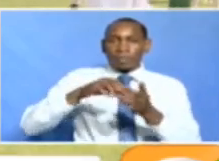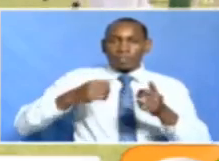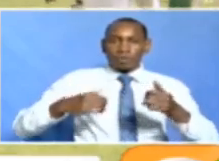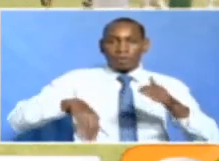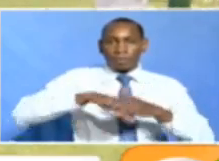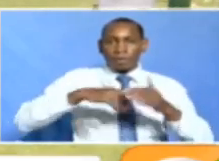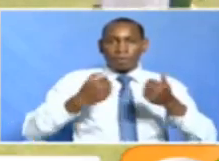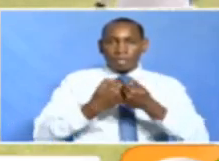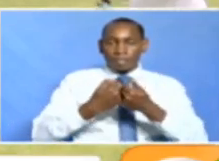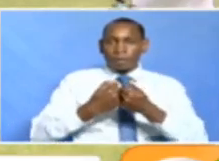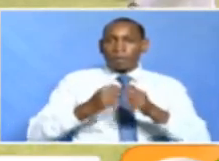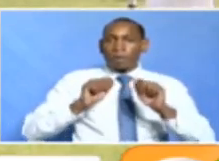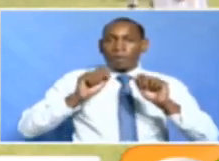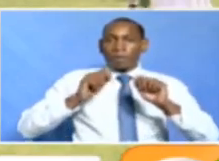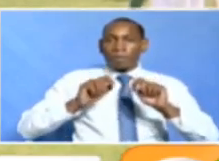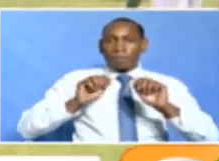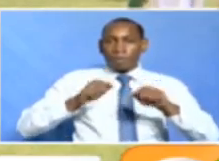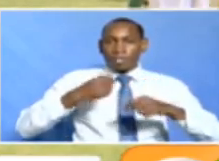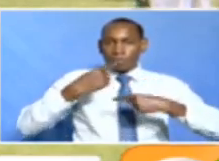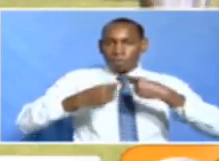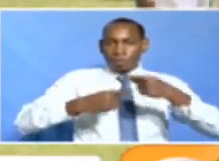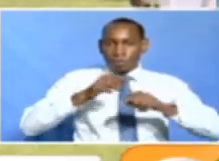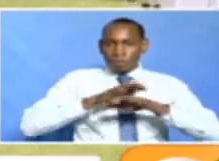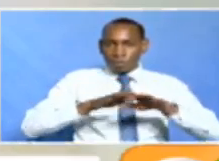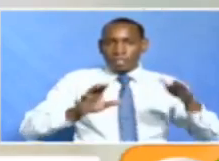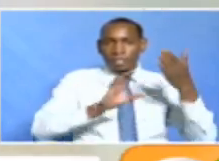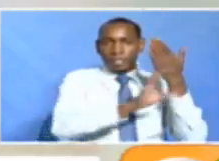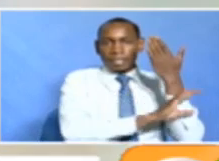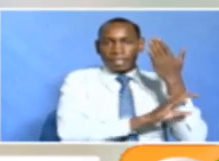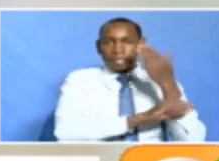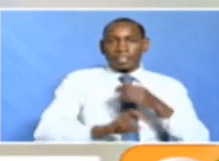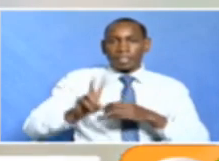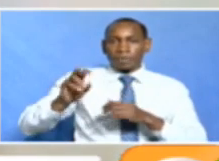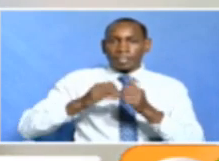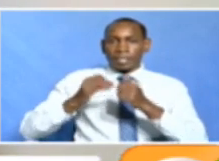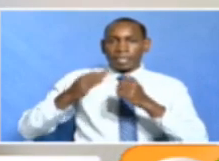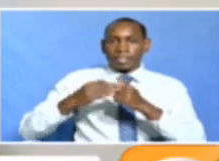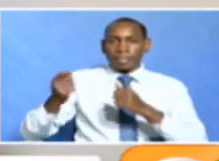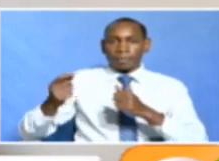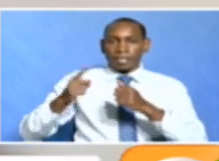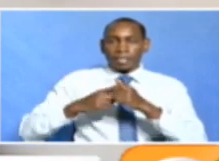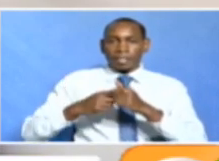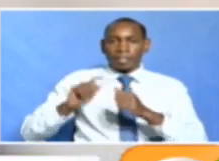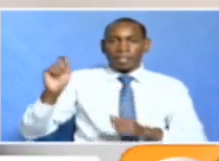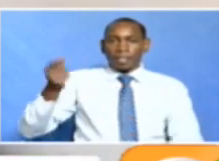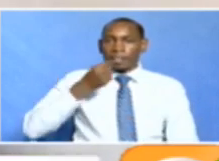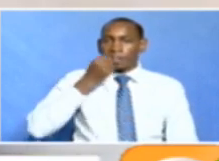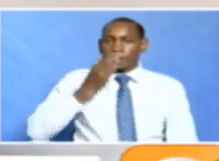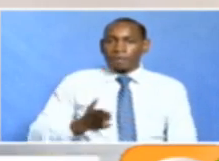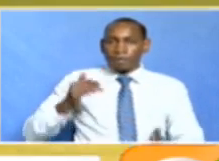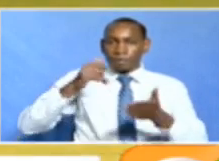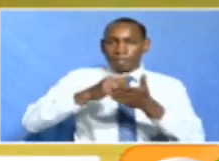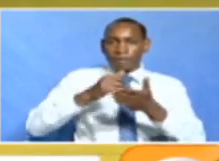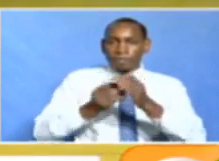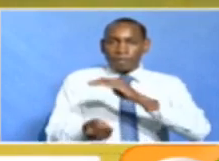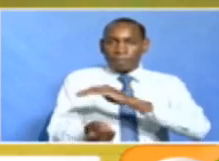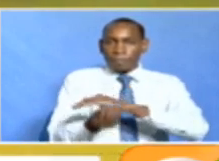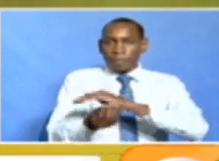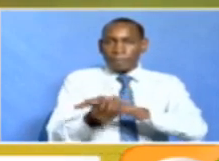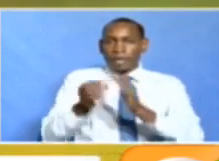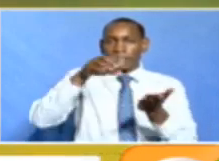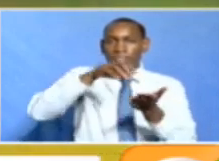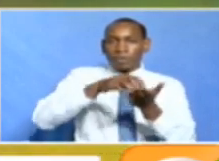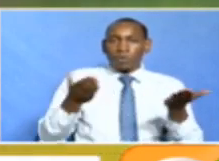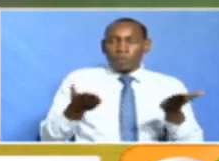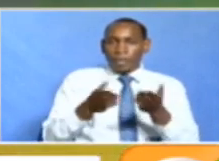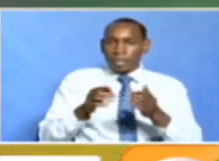fixing will steadily rise in the country. In June 2018, Kenyan referee Aden Marwa was implicated in a bribery scandal